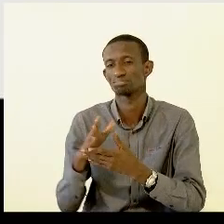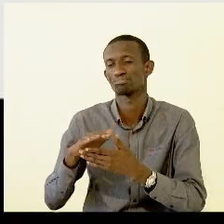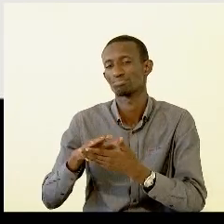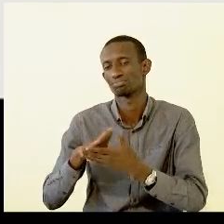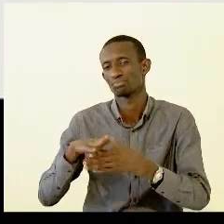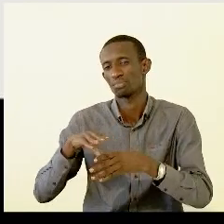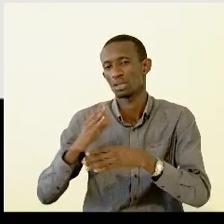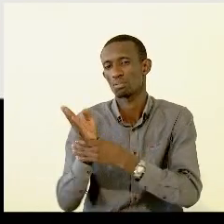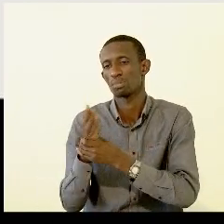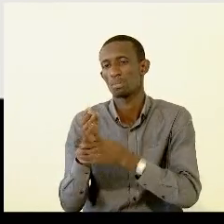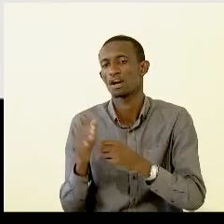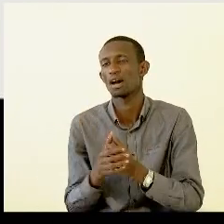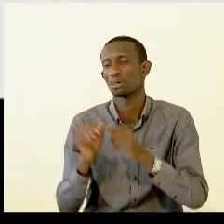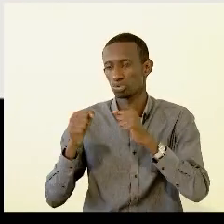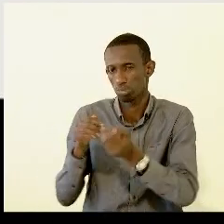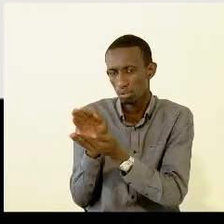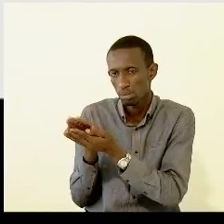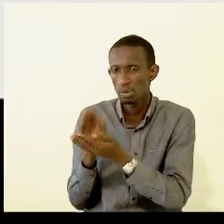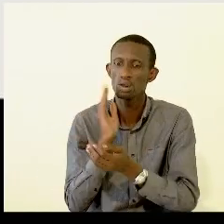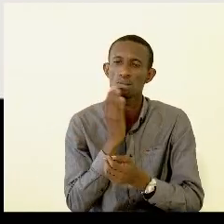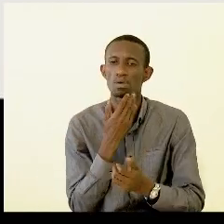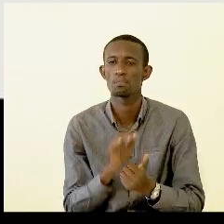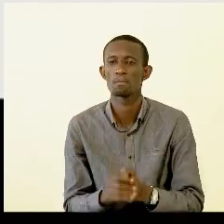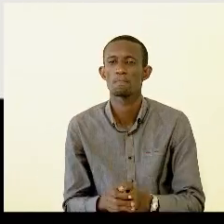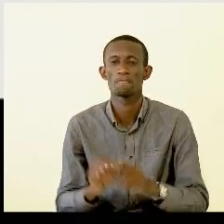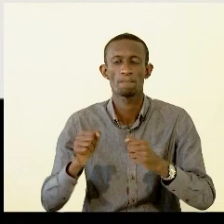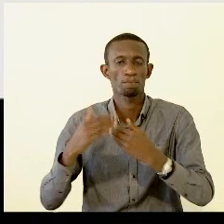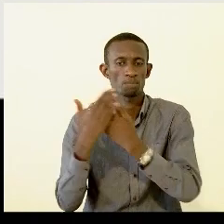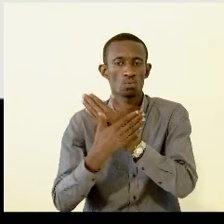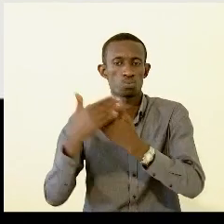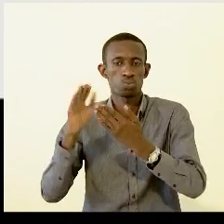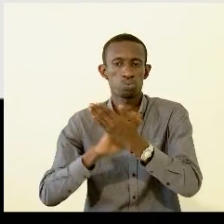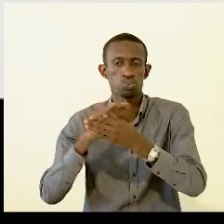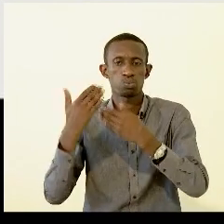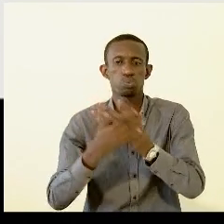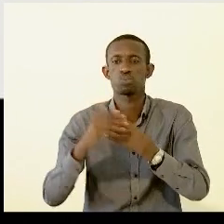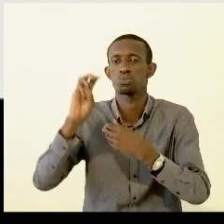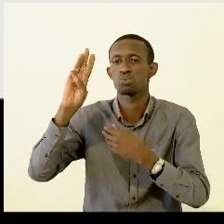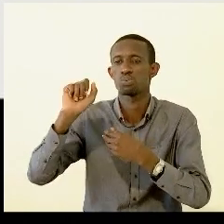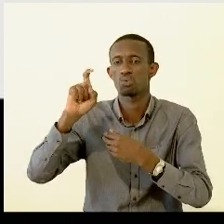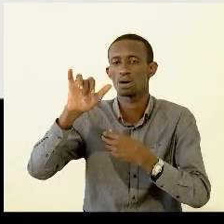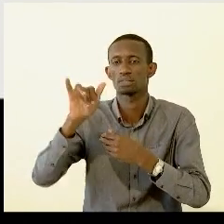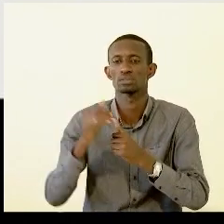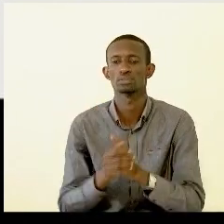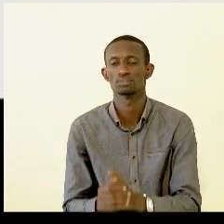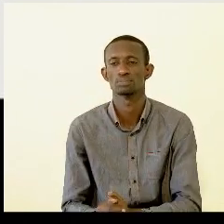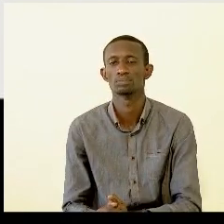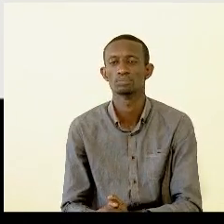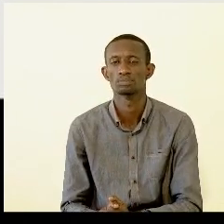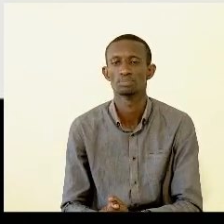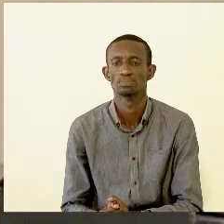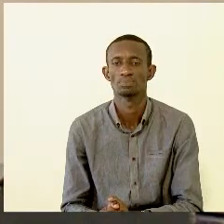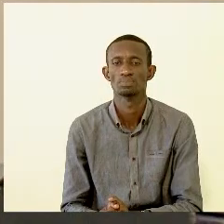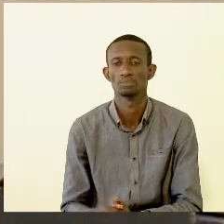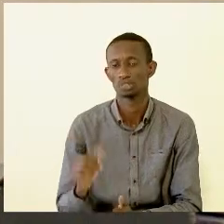then they are flesh to store a lot of water, then they are covered with waxy cuticle, and they